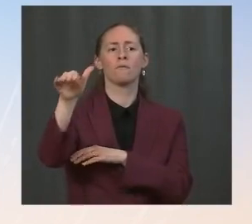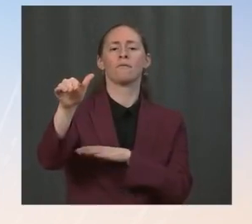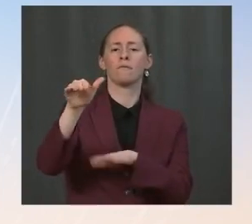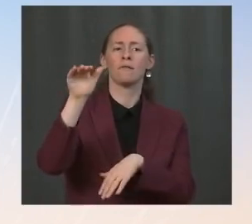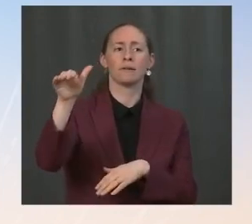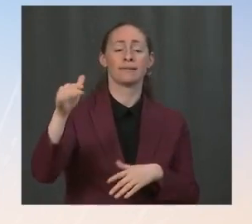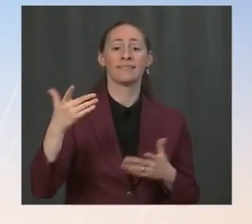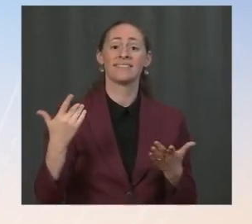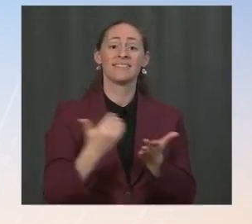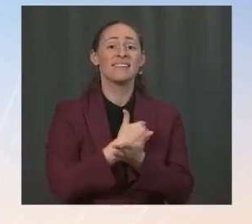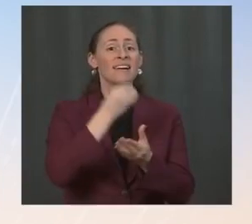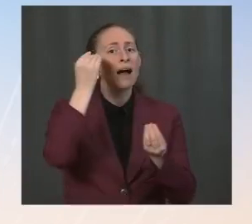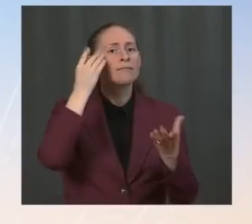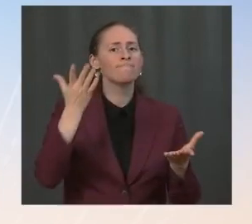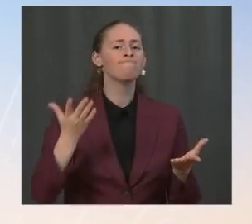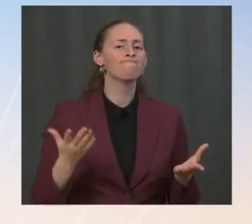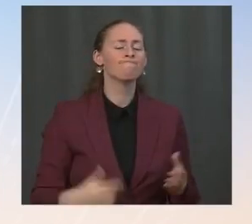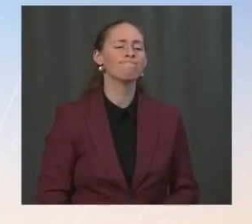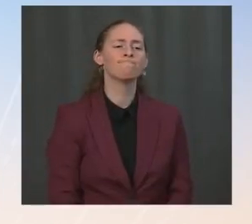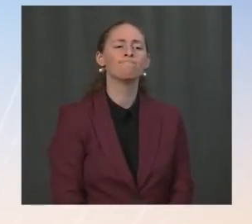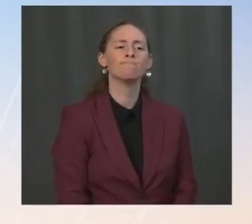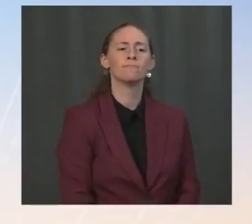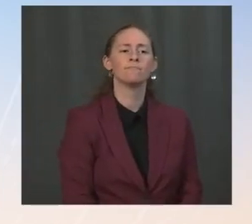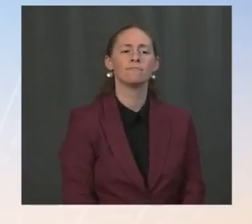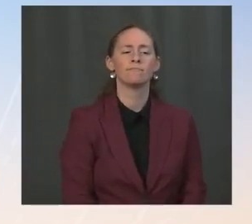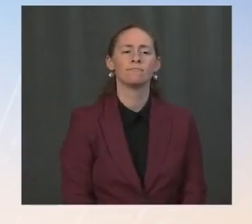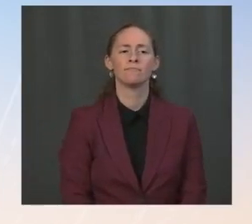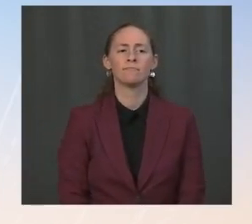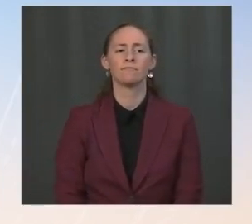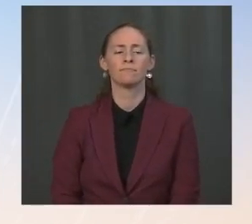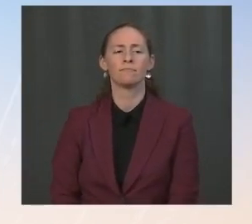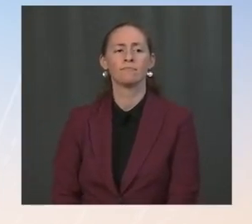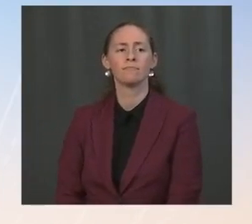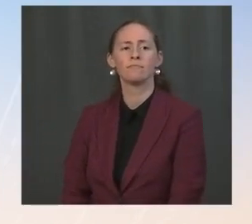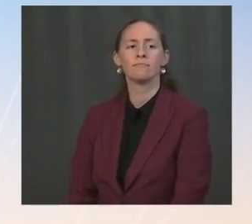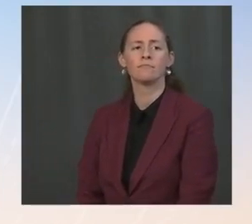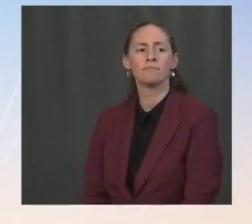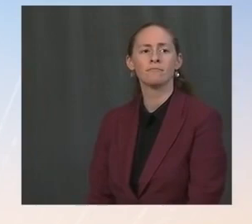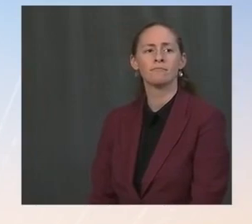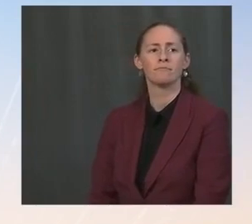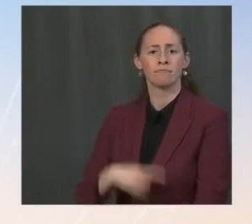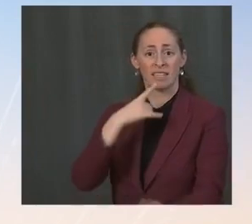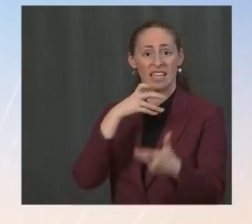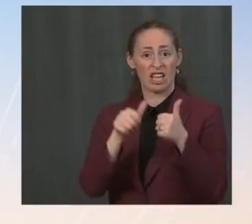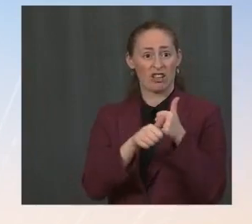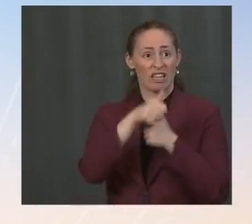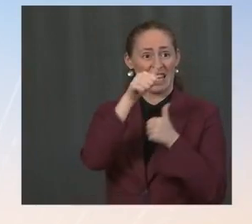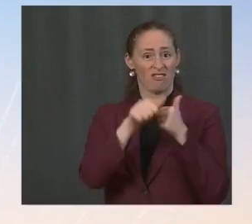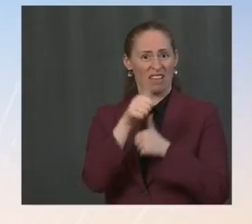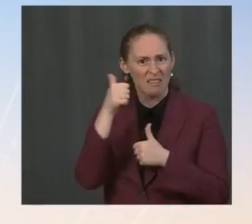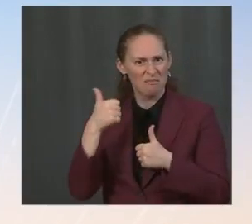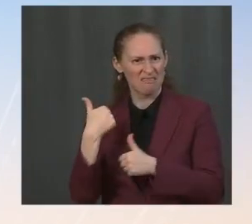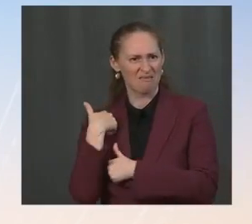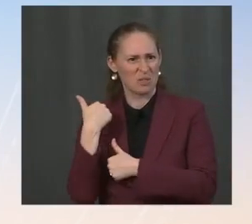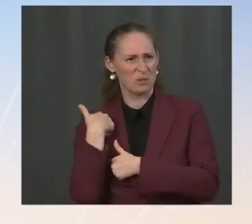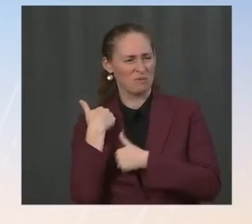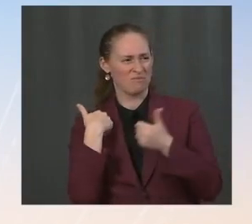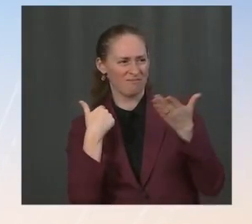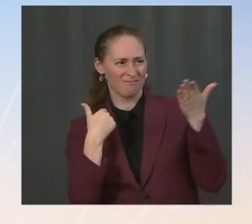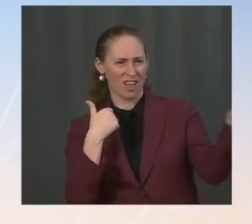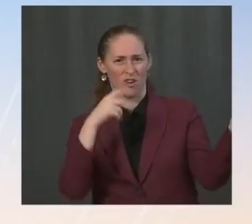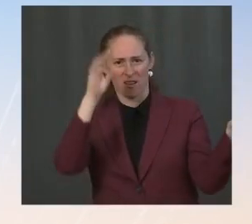And then you've said that there's a threat for these remaining days that U.S. troops are in Kabul. Are there